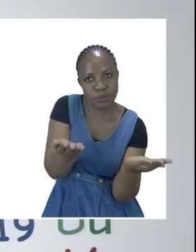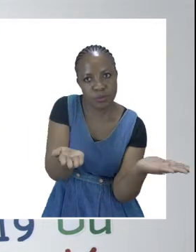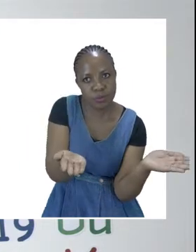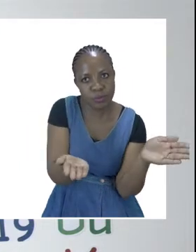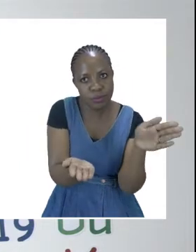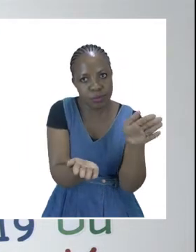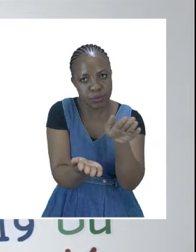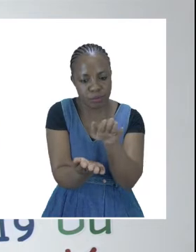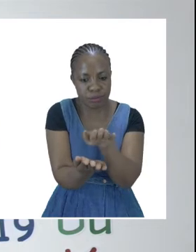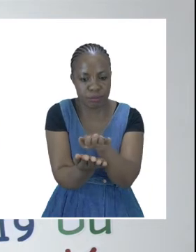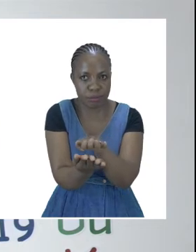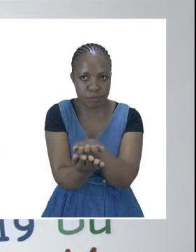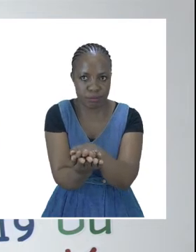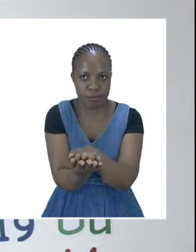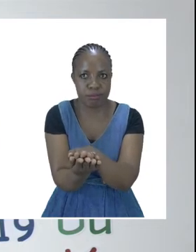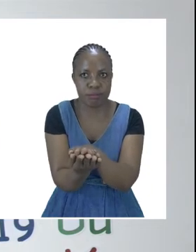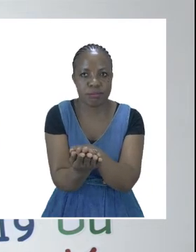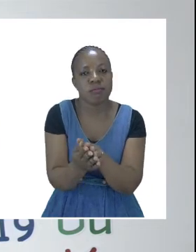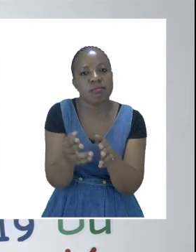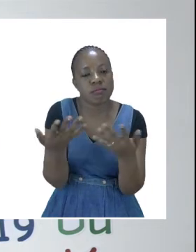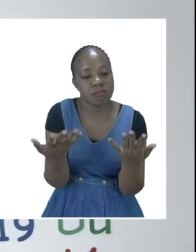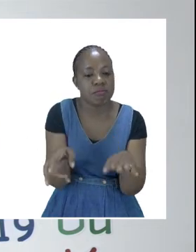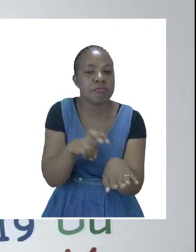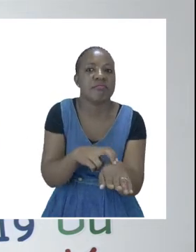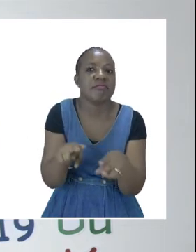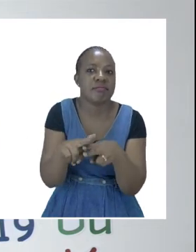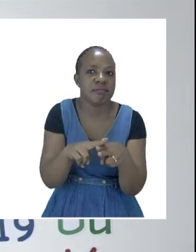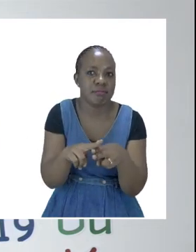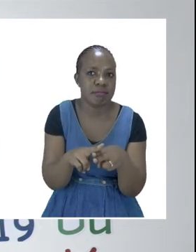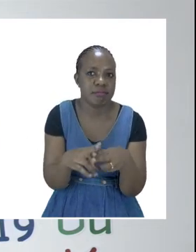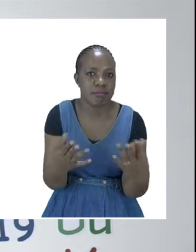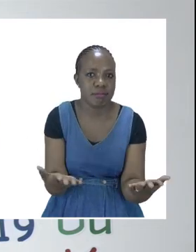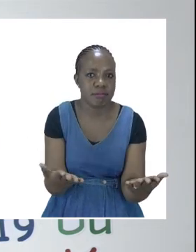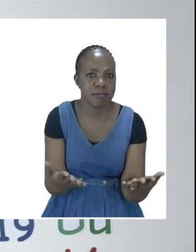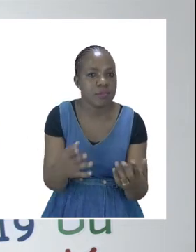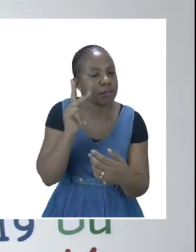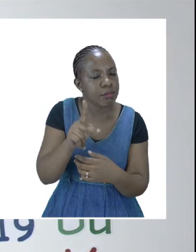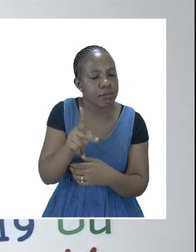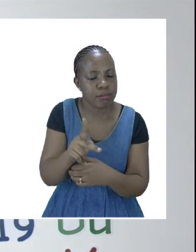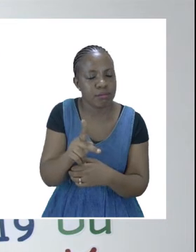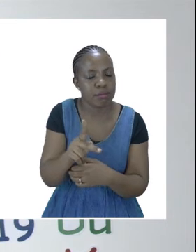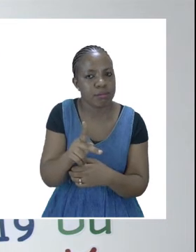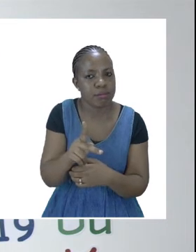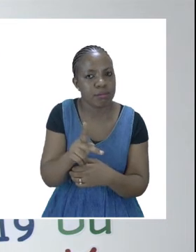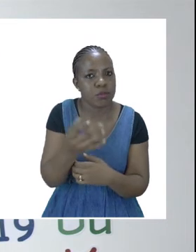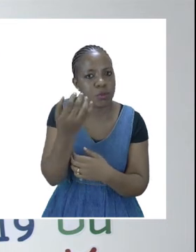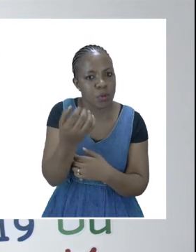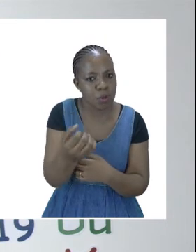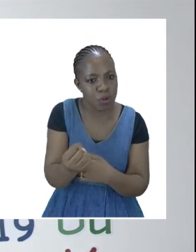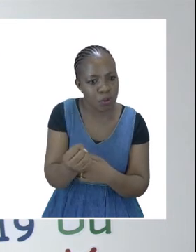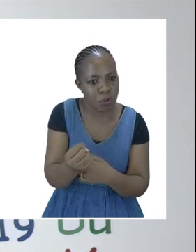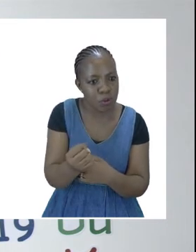it for ready to use. But there is more. We are also available on